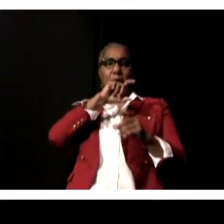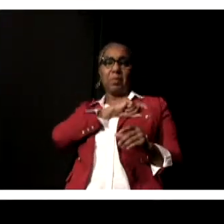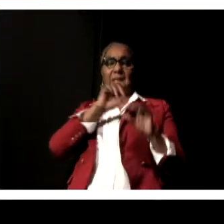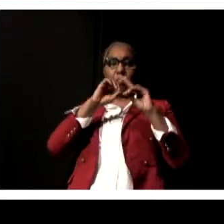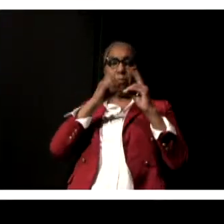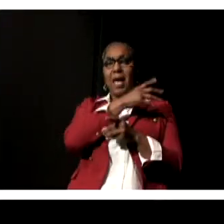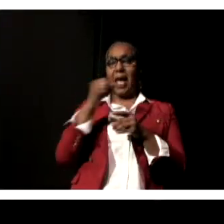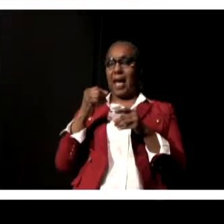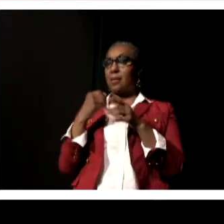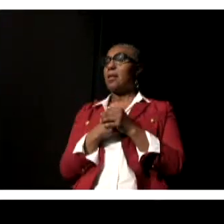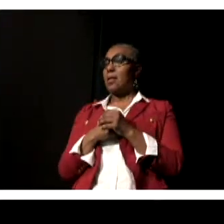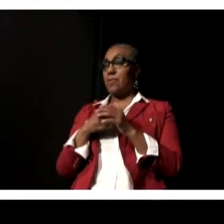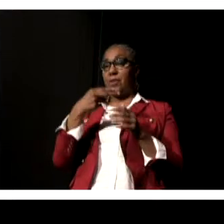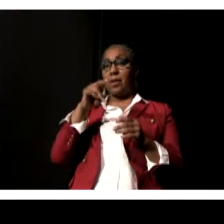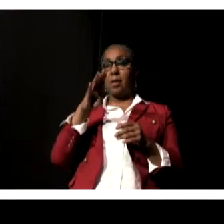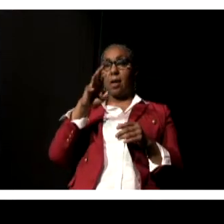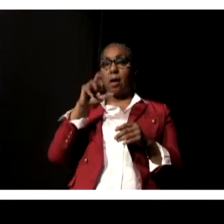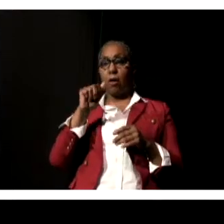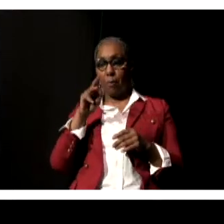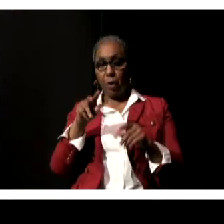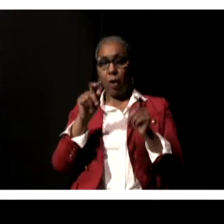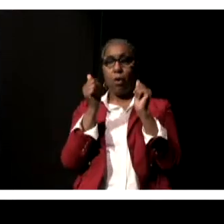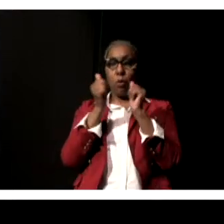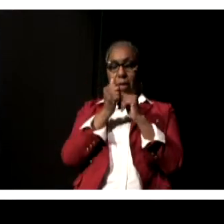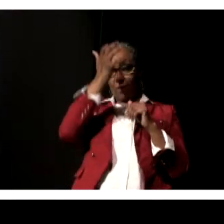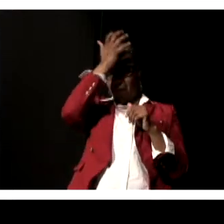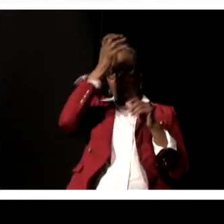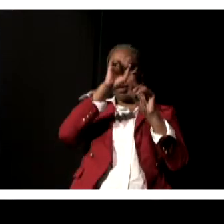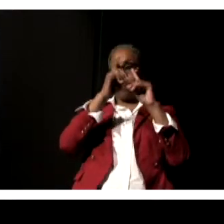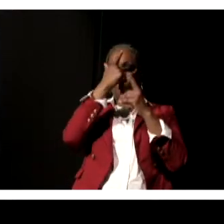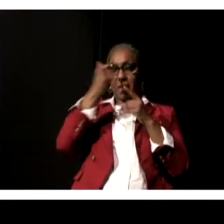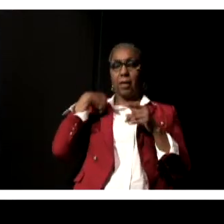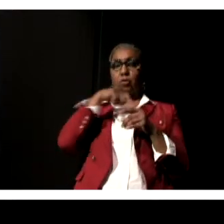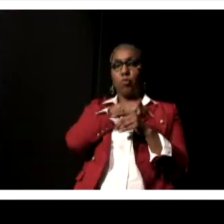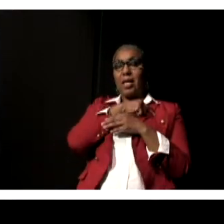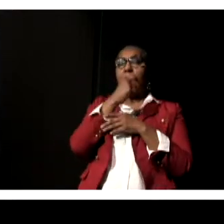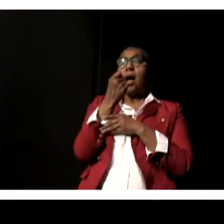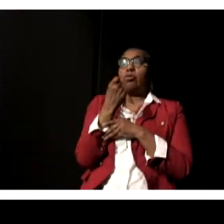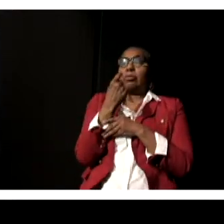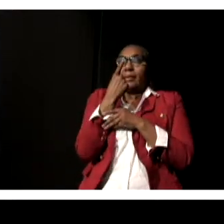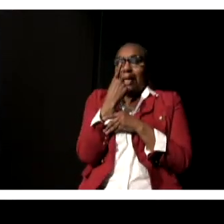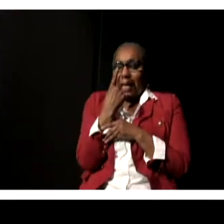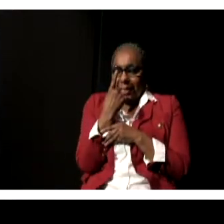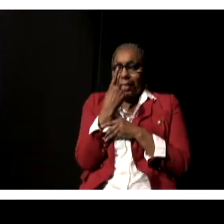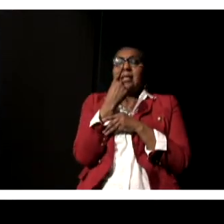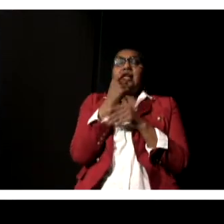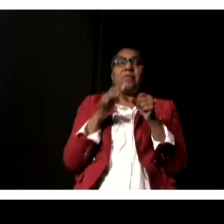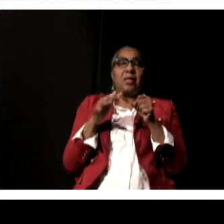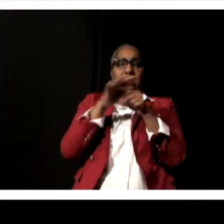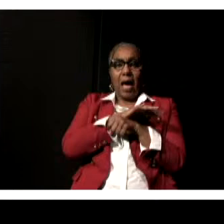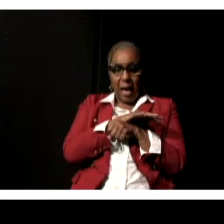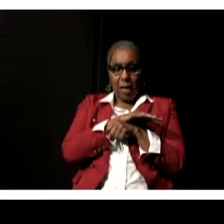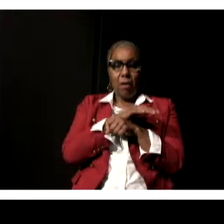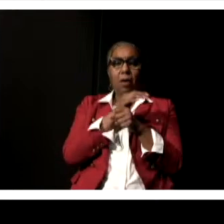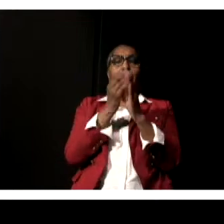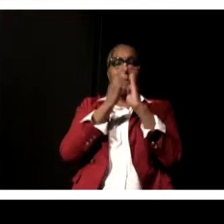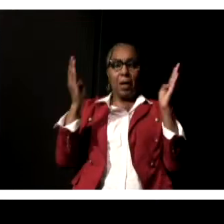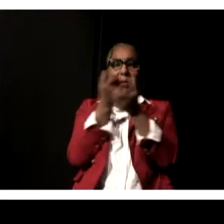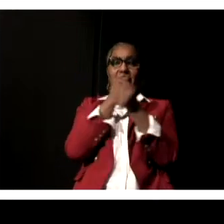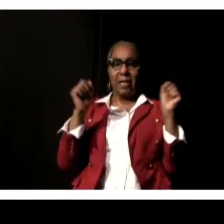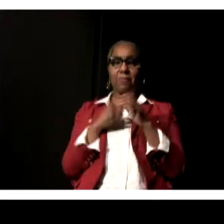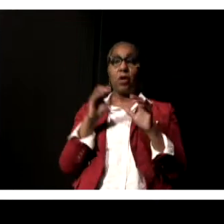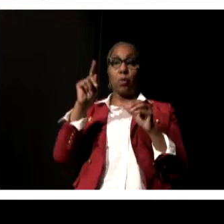well as Chief Delphon Hubbard with the Fire Department, because we understand it's an entire public safety apparatus. Last year,